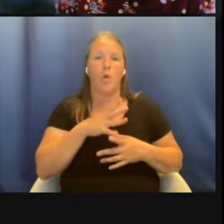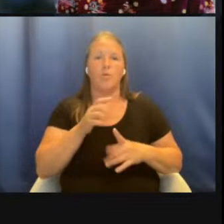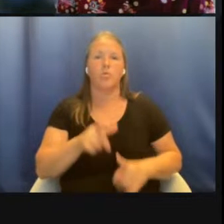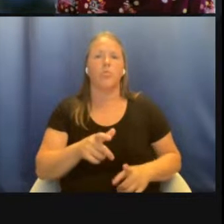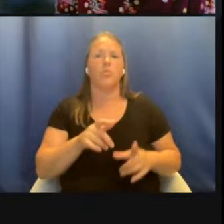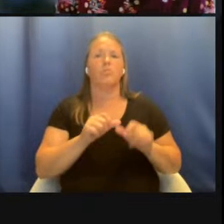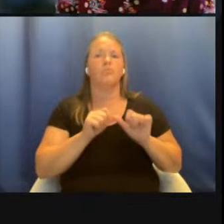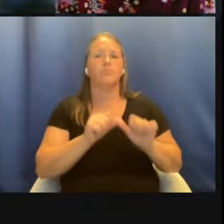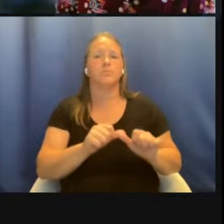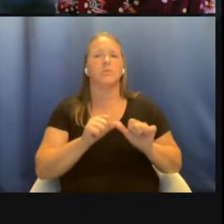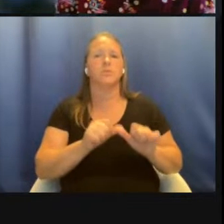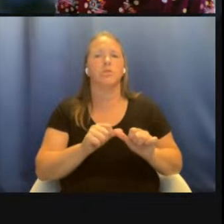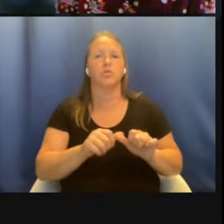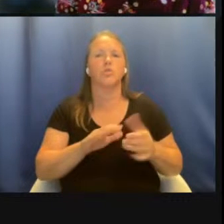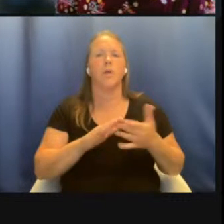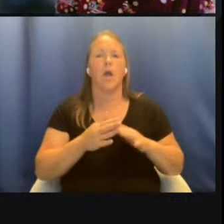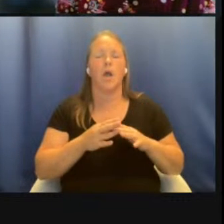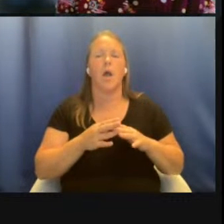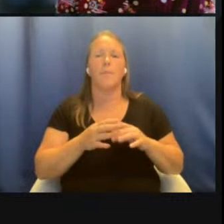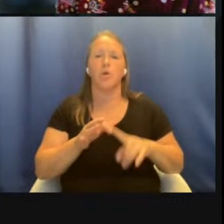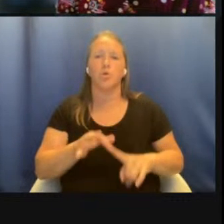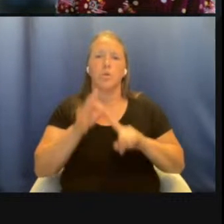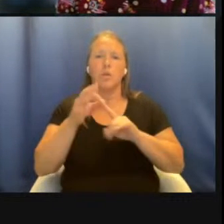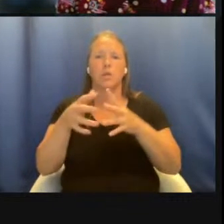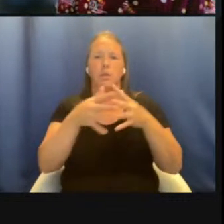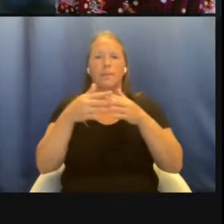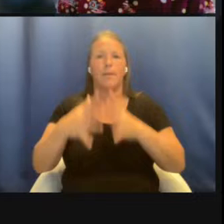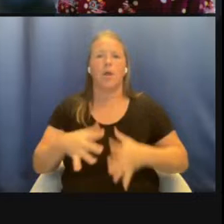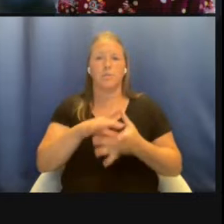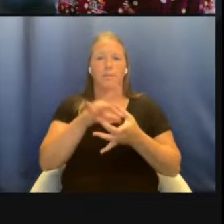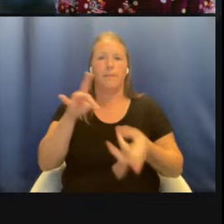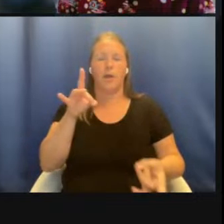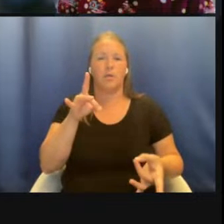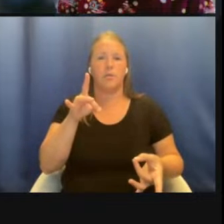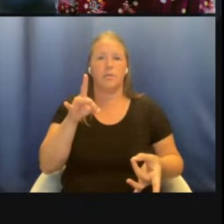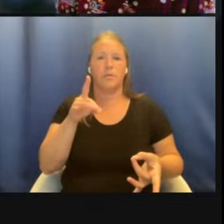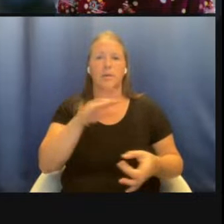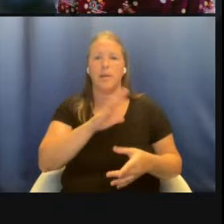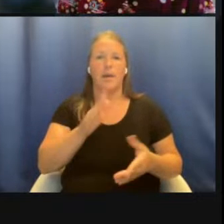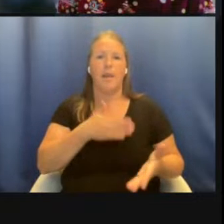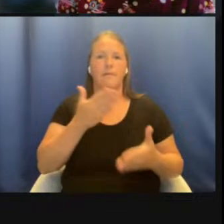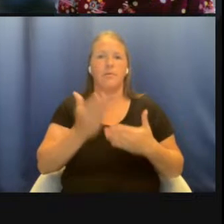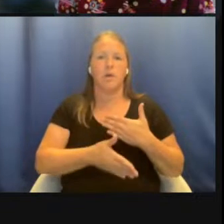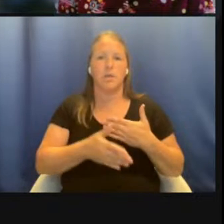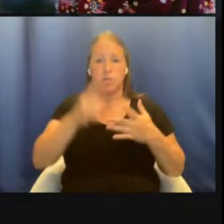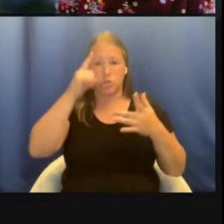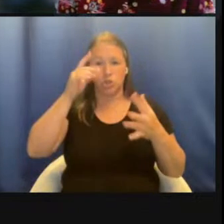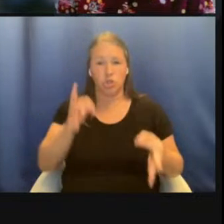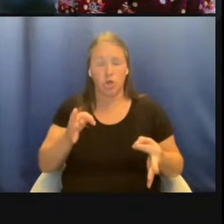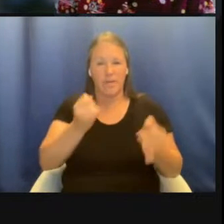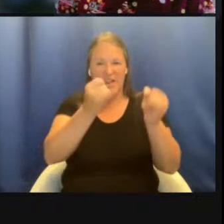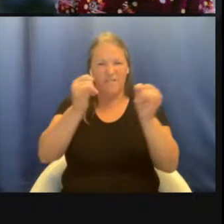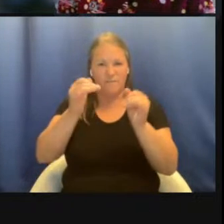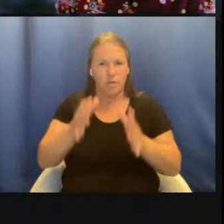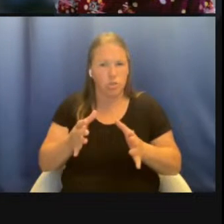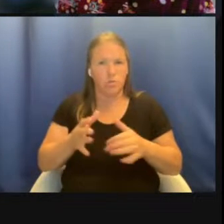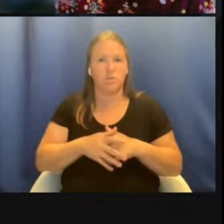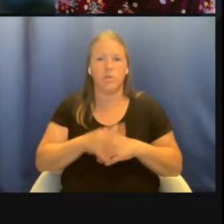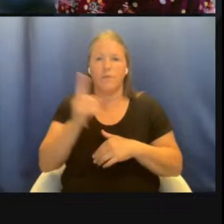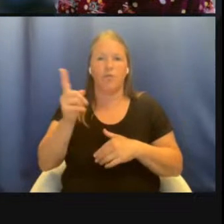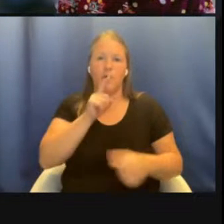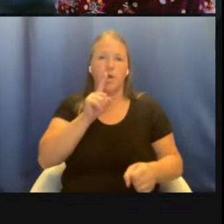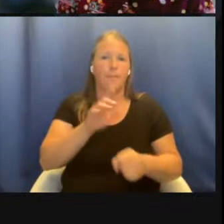spirit. Restless, determined, driven, ambitious, individualistic, and forever committed to the most